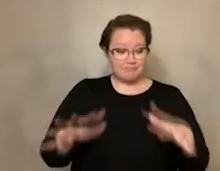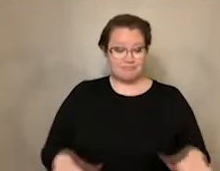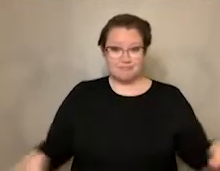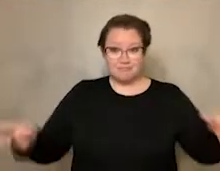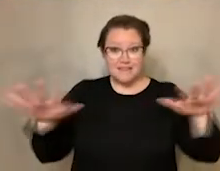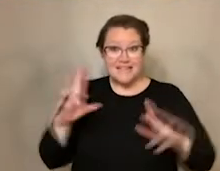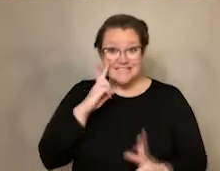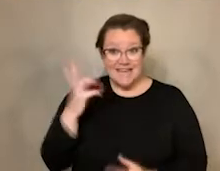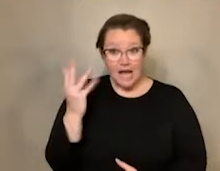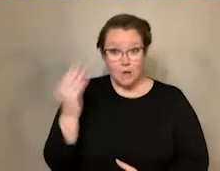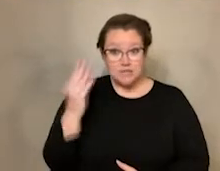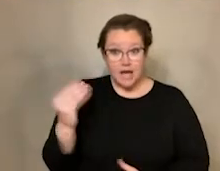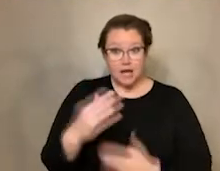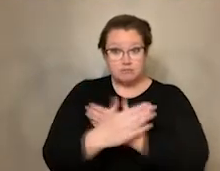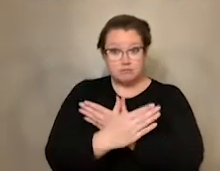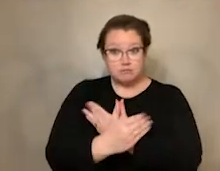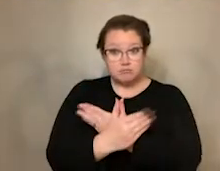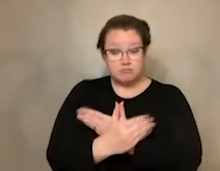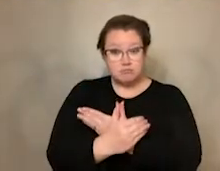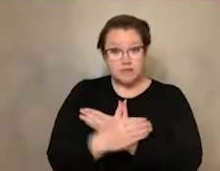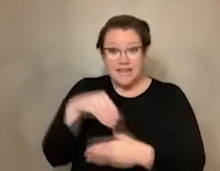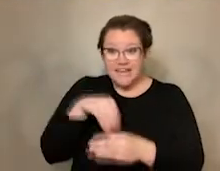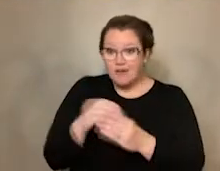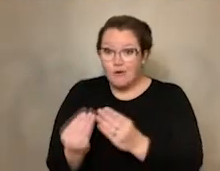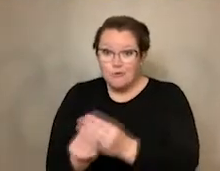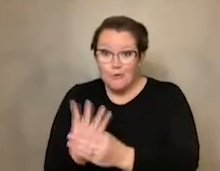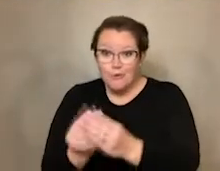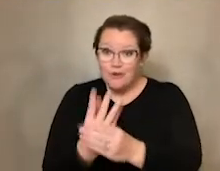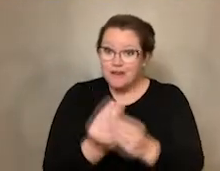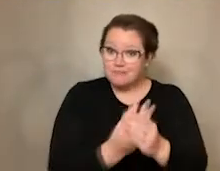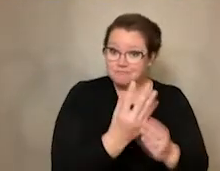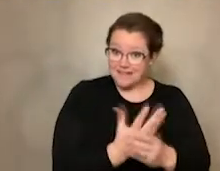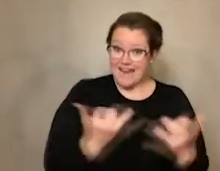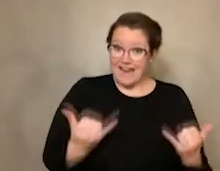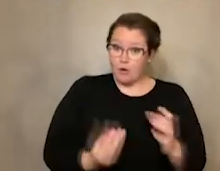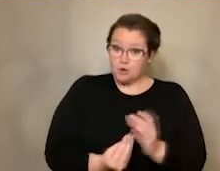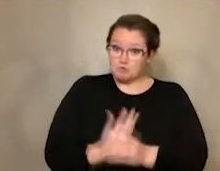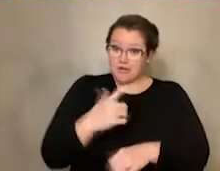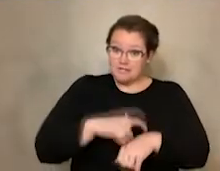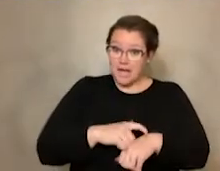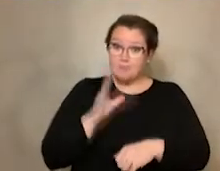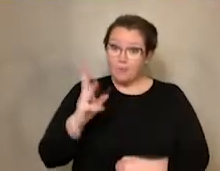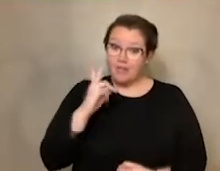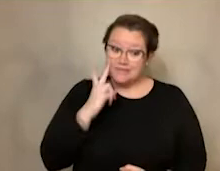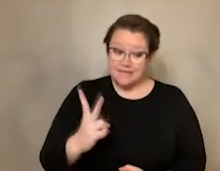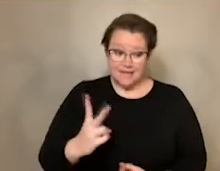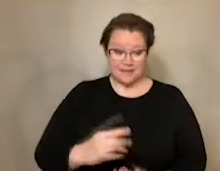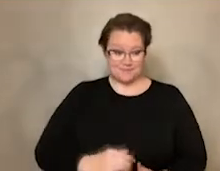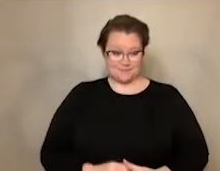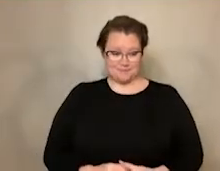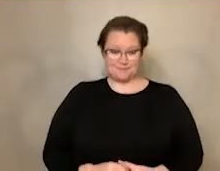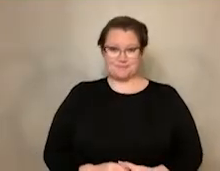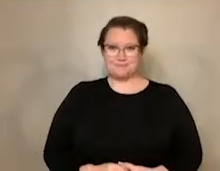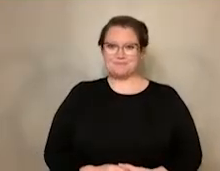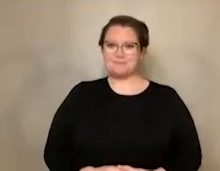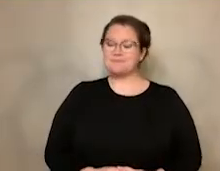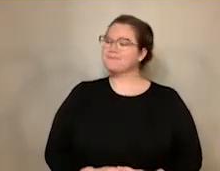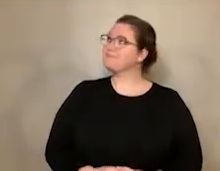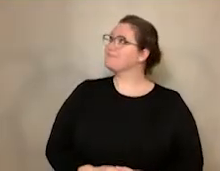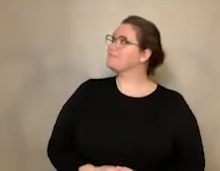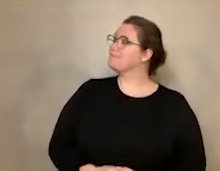cocoon. He wrapped it all around himself and stayed snug in his cocoon for